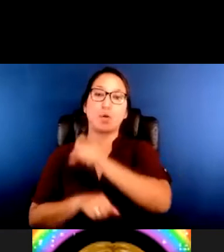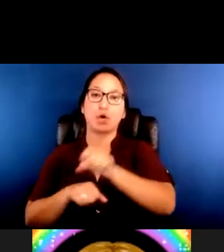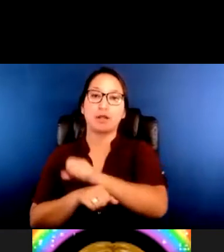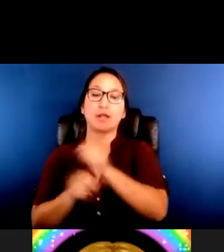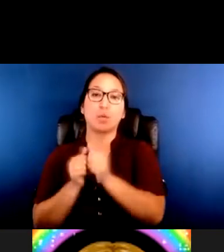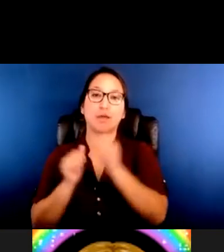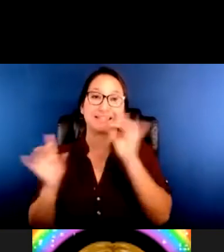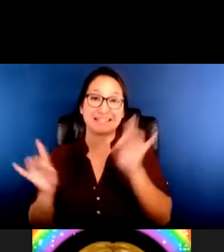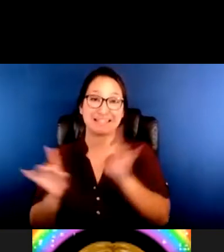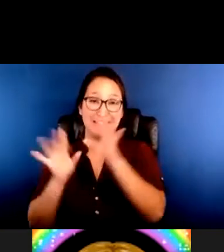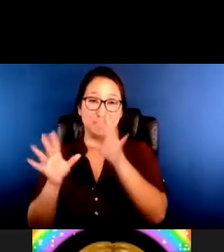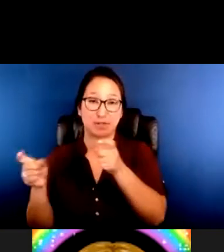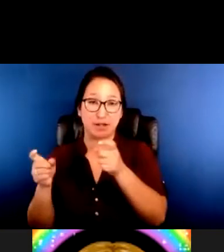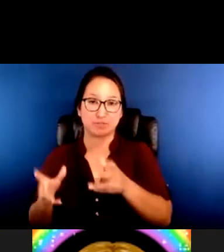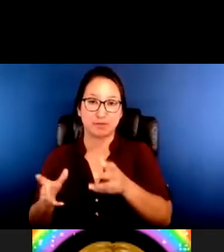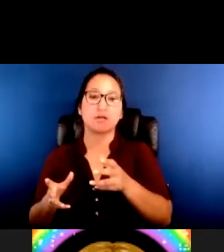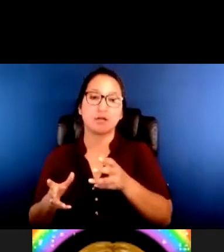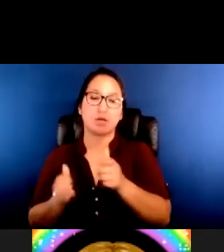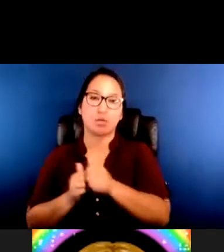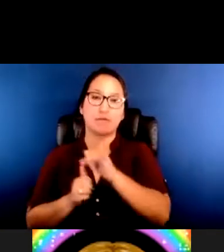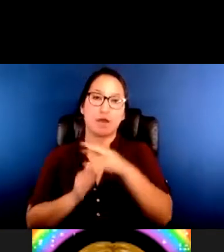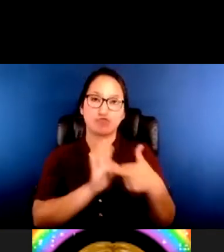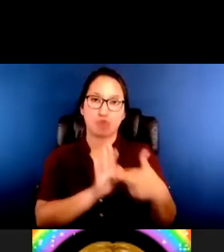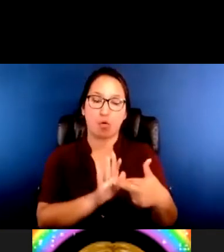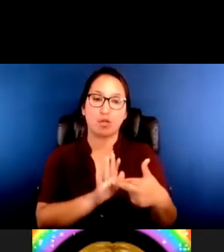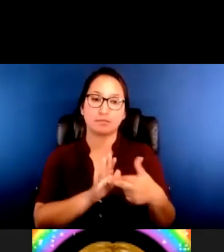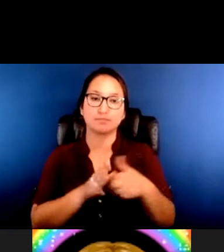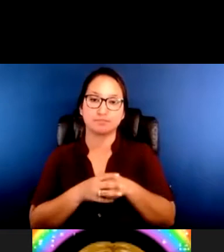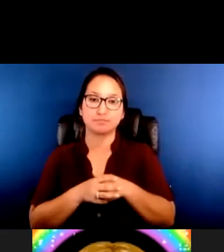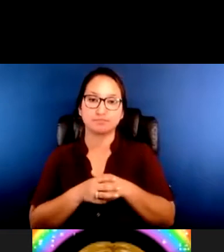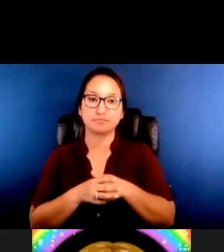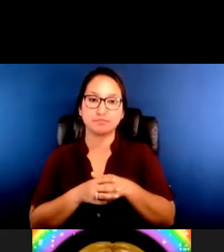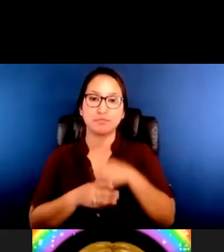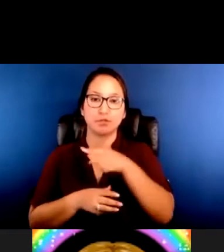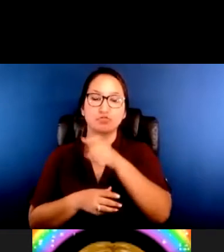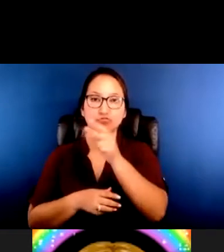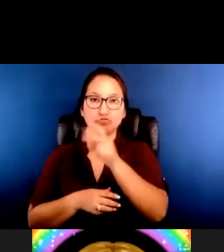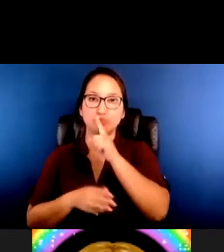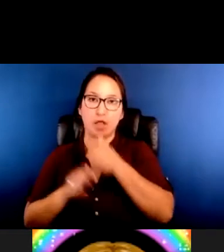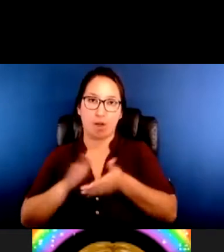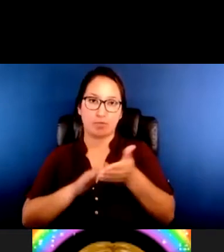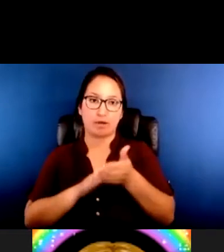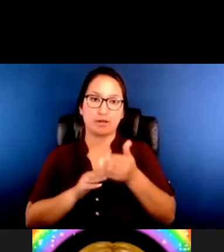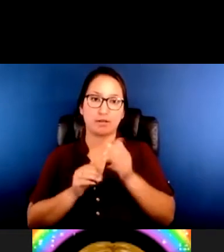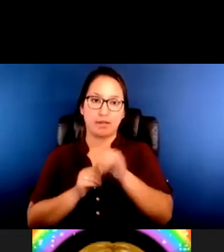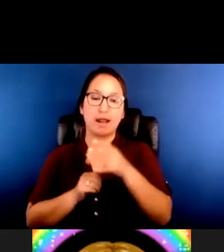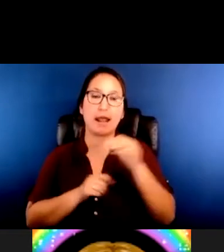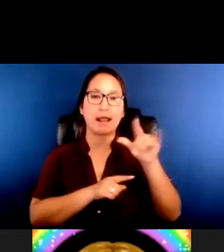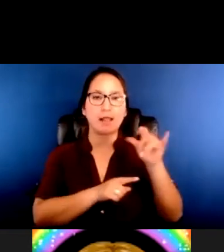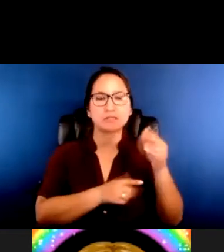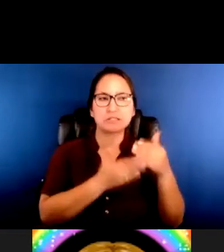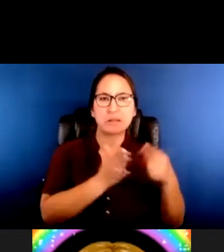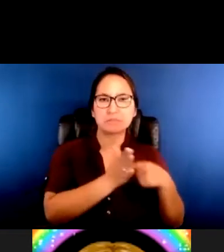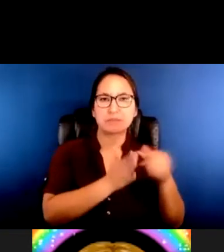why she's the operational part of it. She answers to Kim, but she's also the operational part of that, as well as Allison to some degree, but we try to utilize each